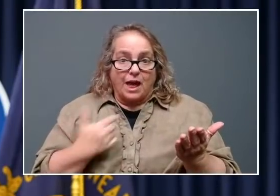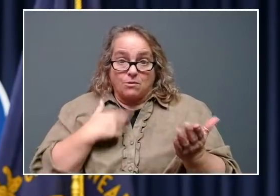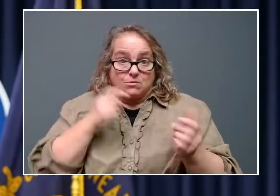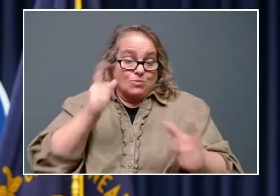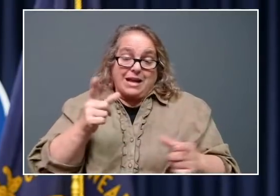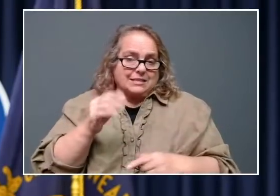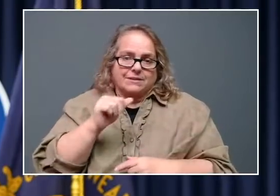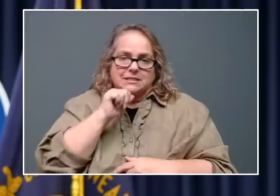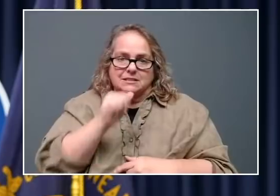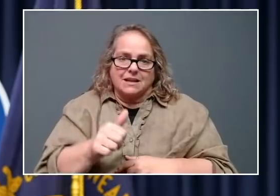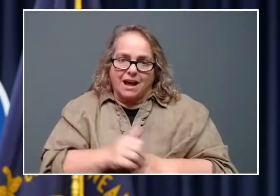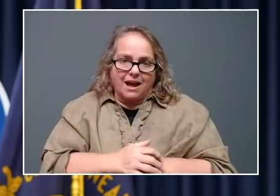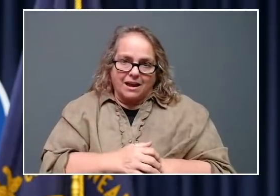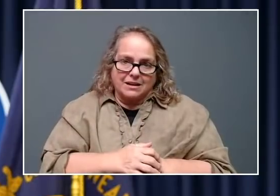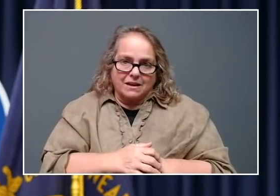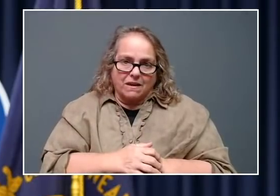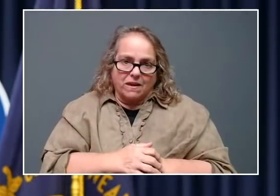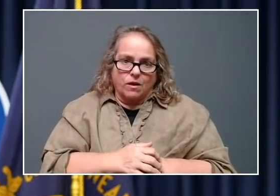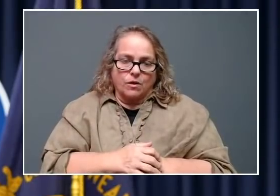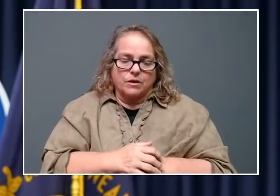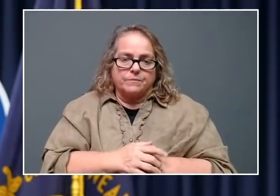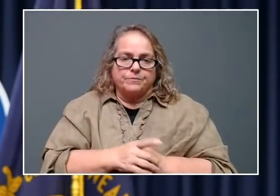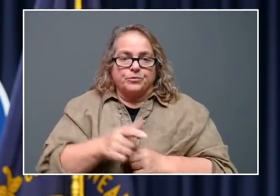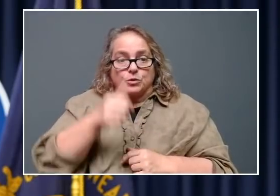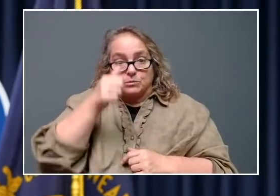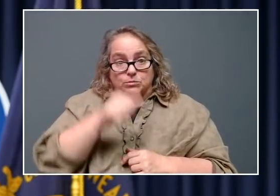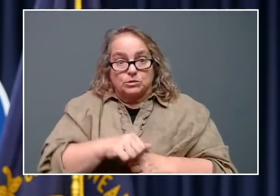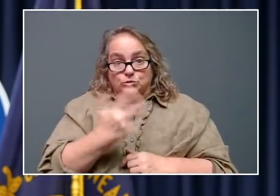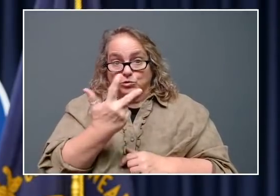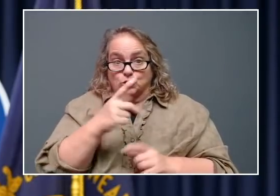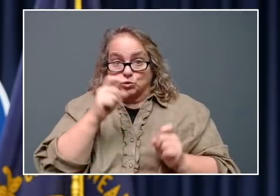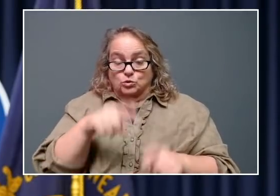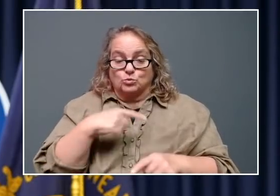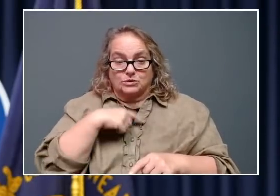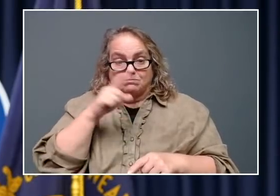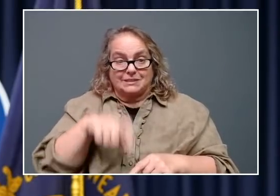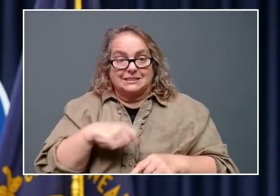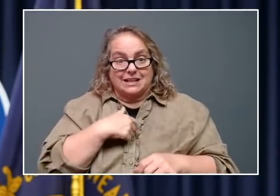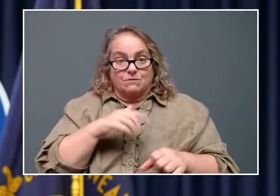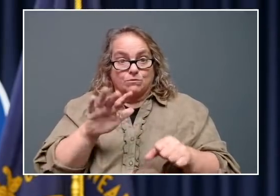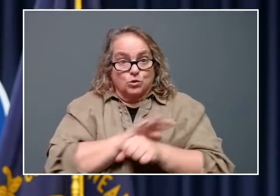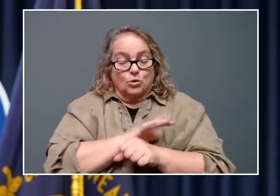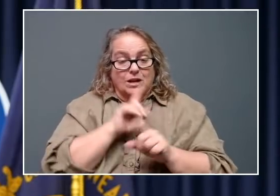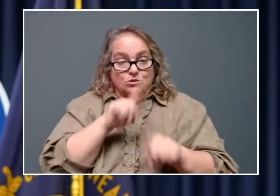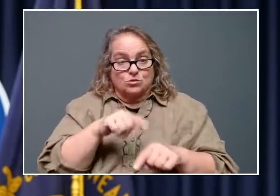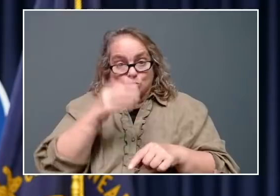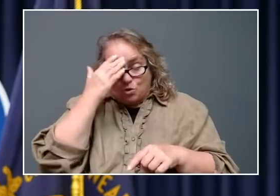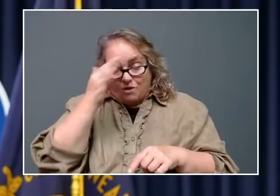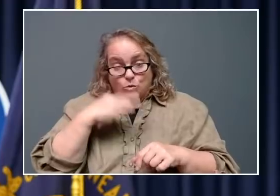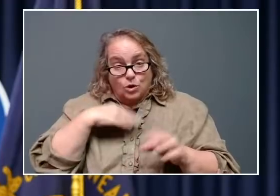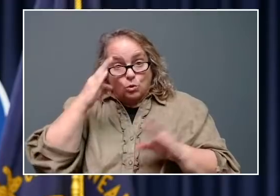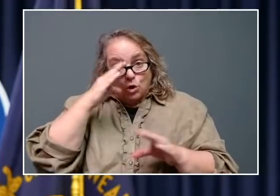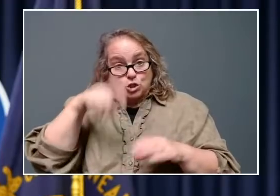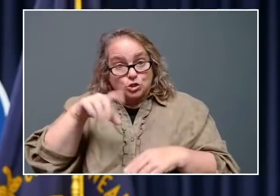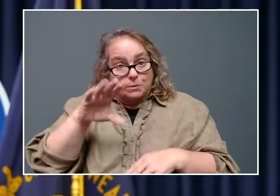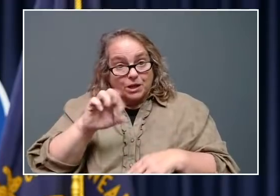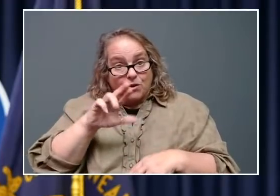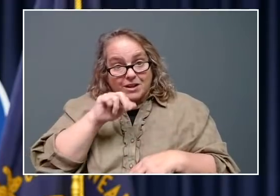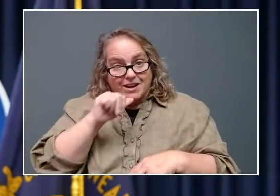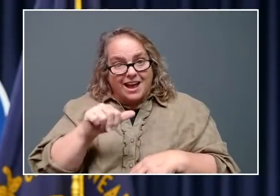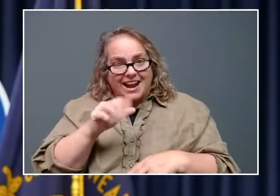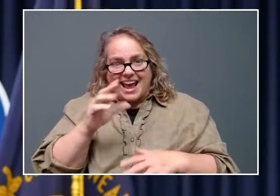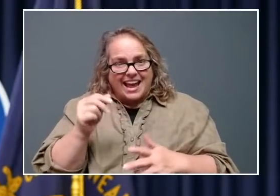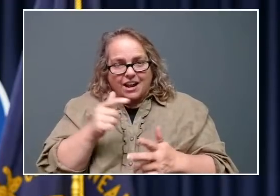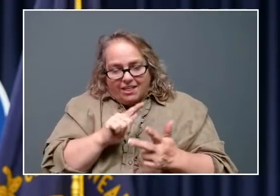ought to remember that those three questions, we need definitive answers to know how worried we should be. And they've switched back and forth,